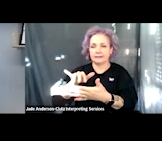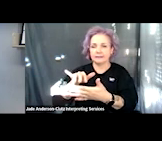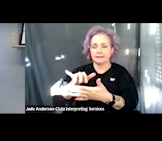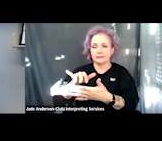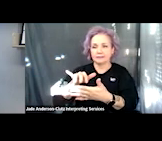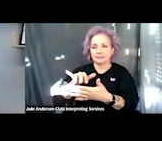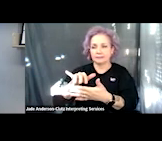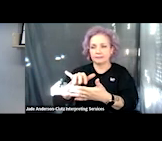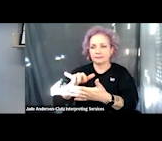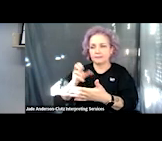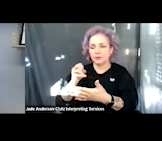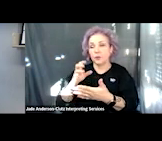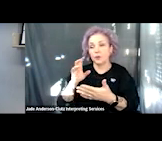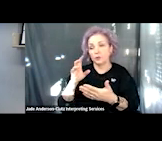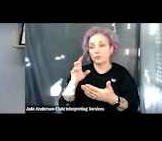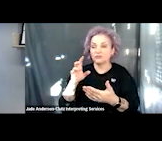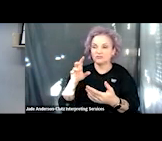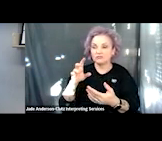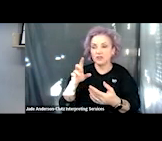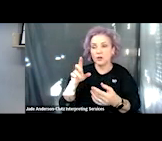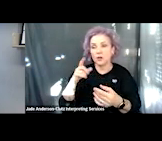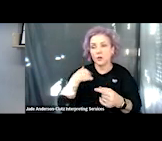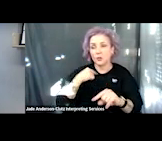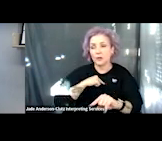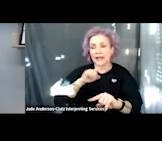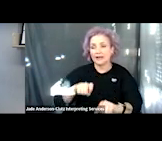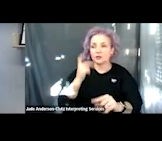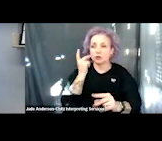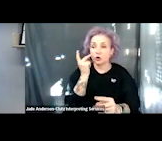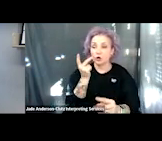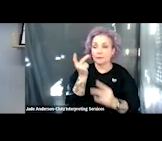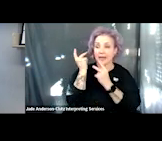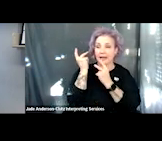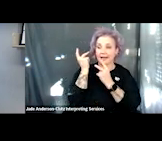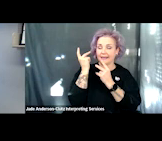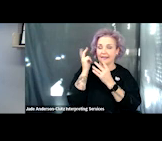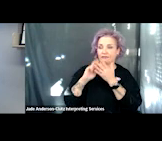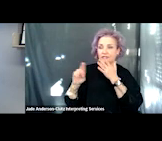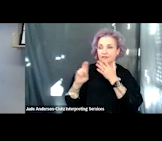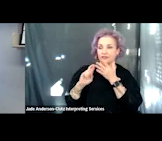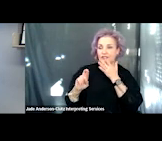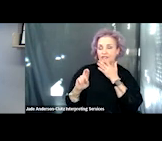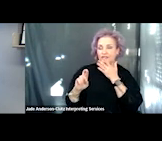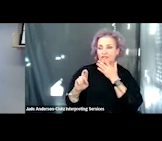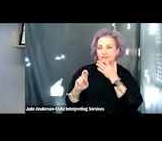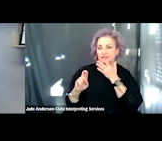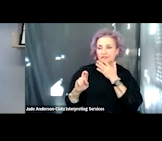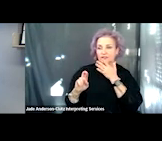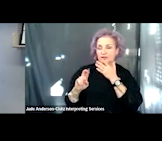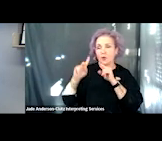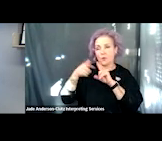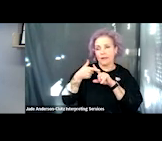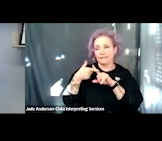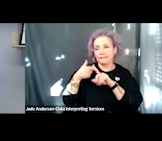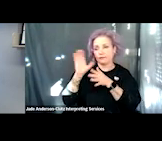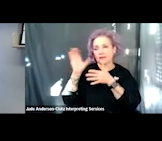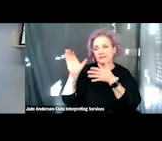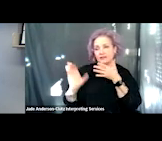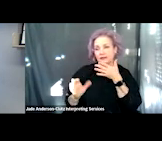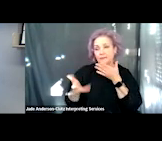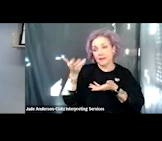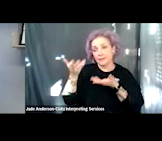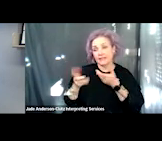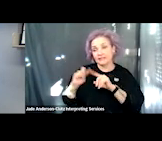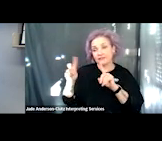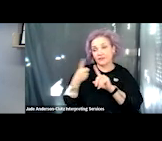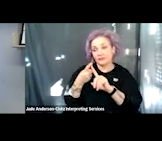of these studies are retrospective. So we do have to keep that in mind. But as you saw as well, the populations we're looking at have spanned quite